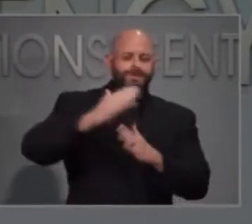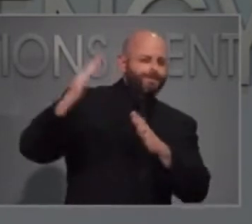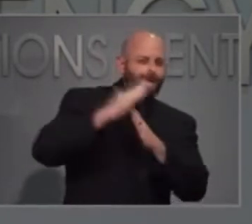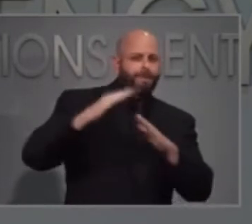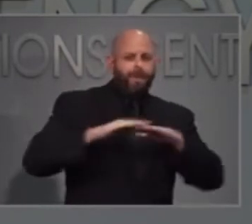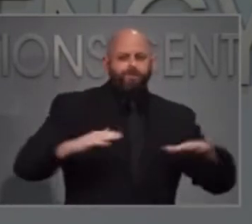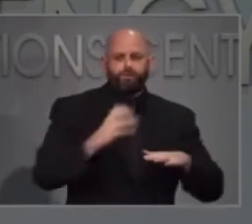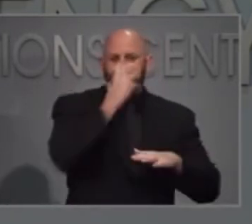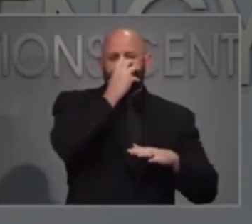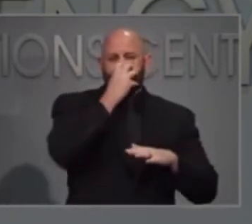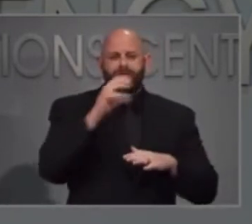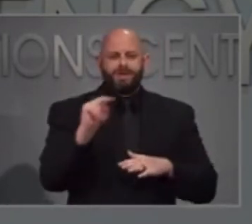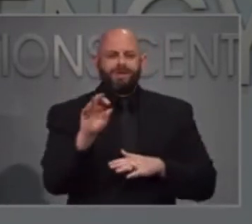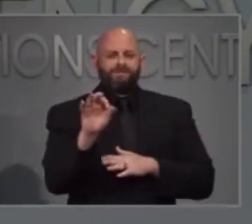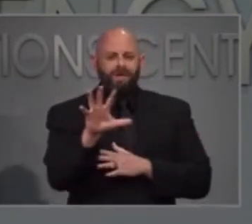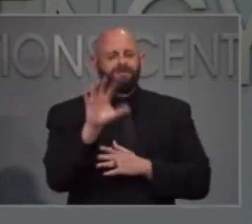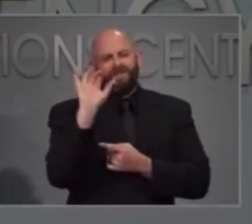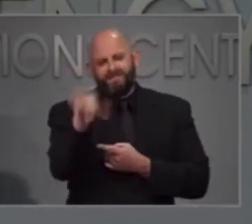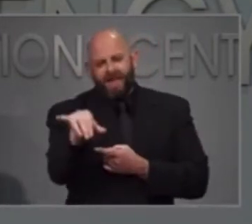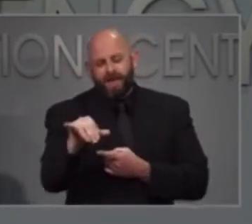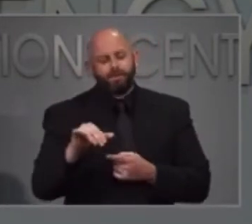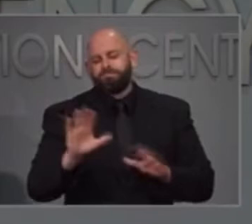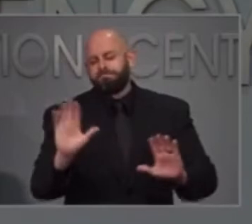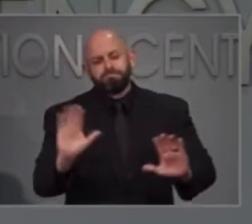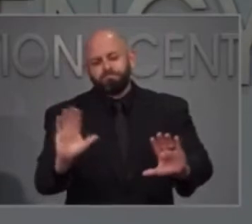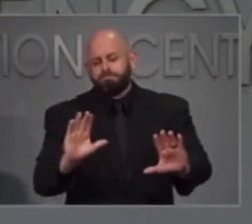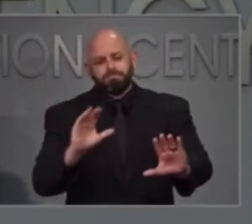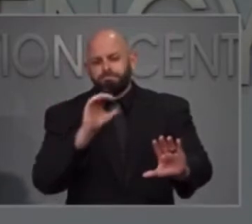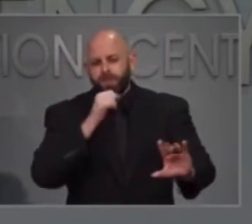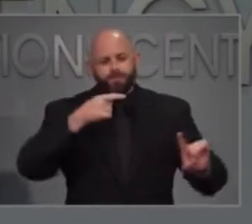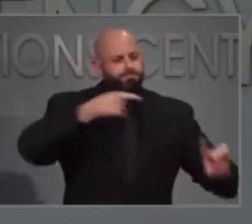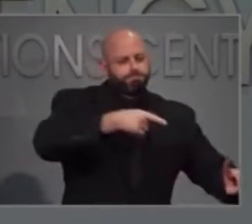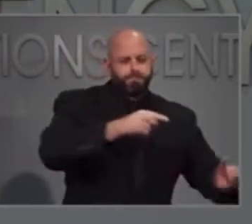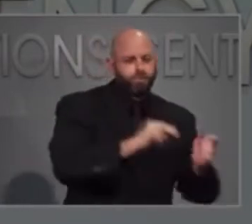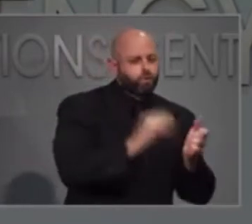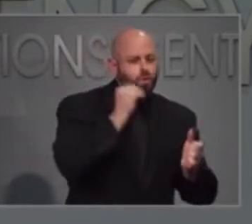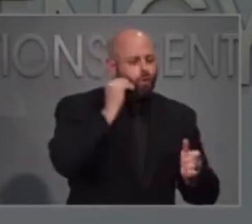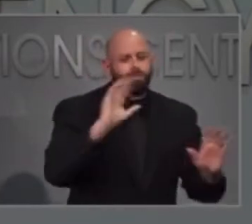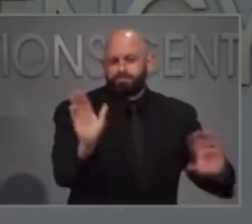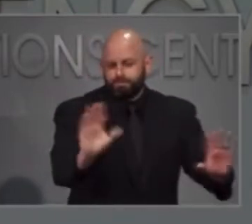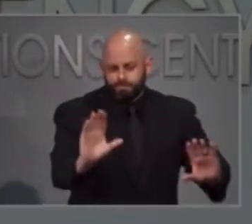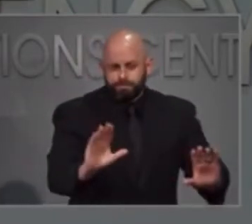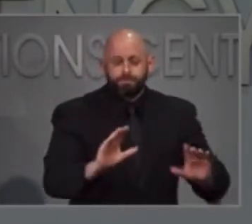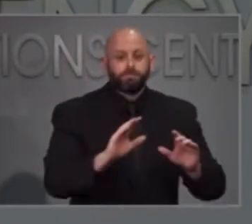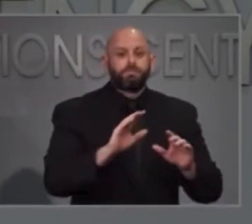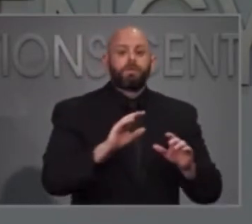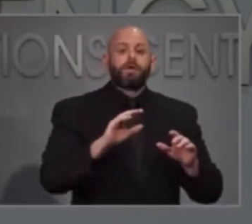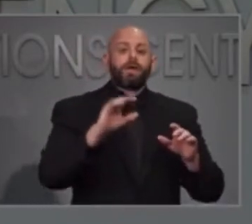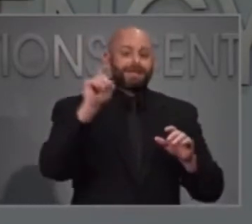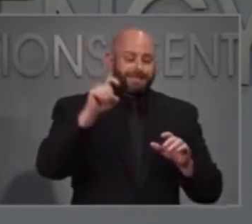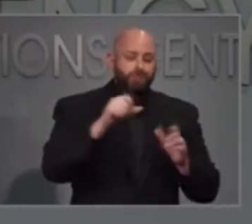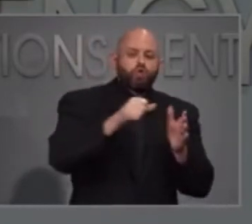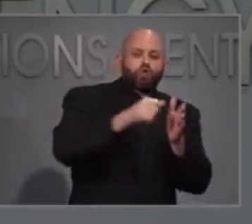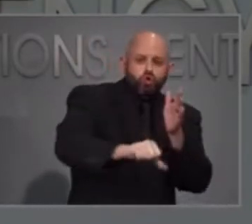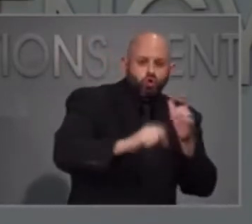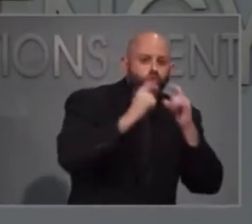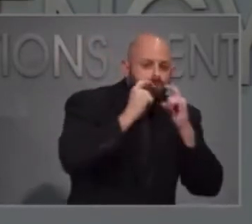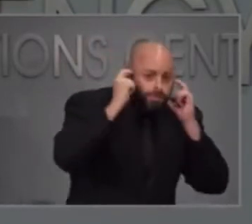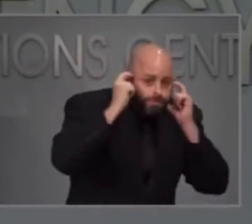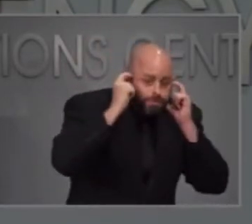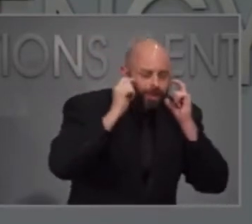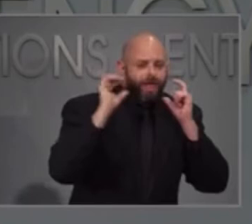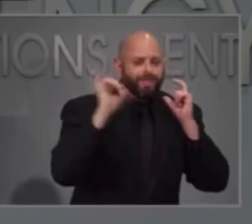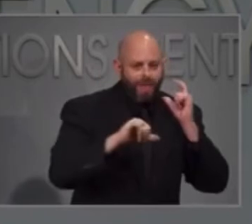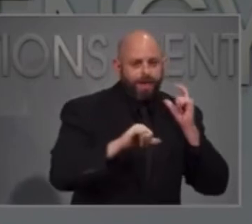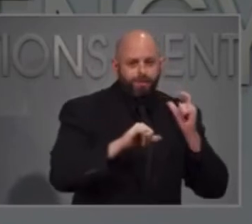are used to prevent the transmission of droplets, again, both for the patient and for the healthcare worker.